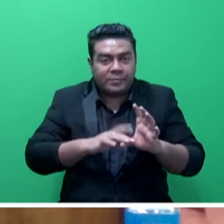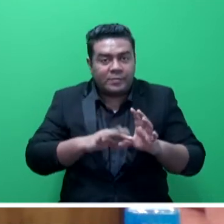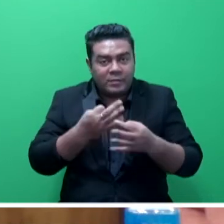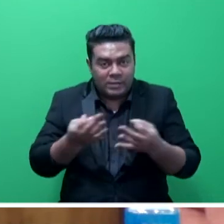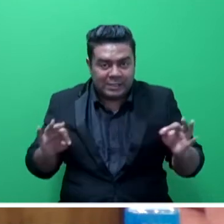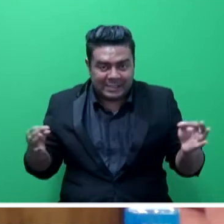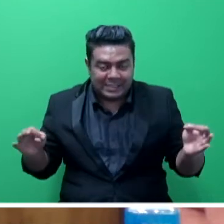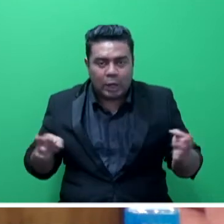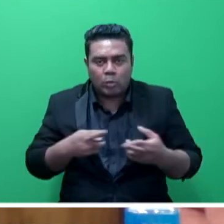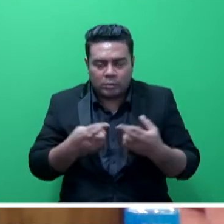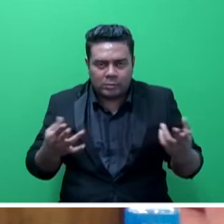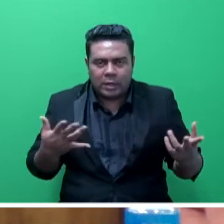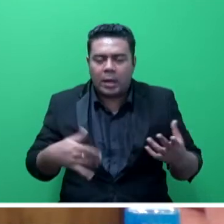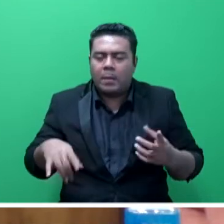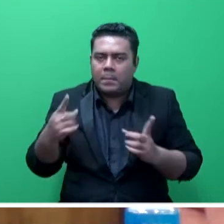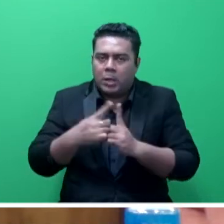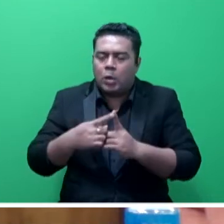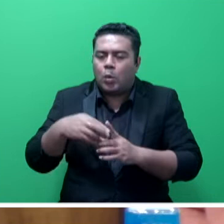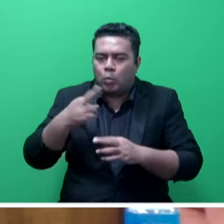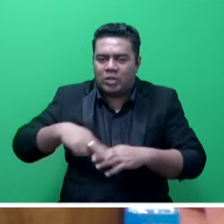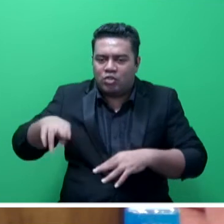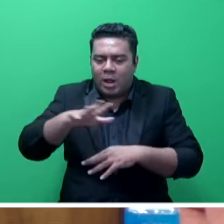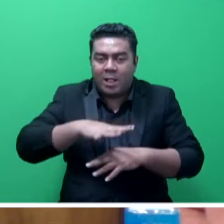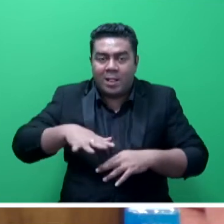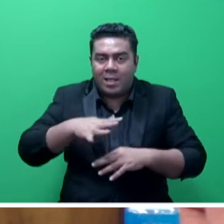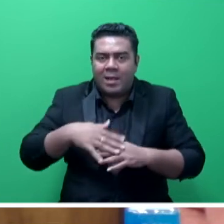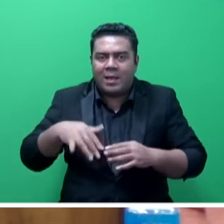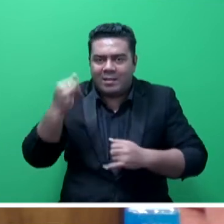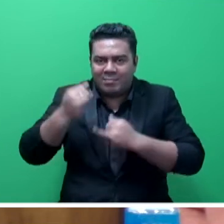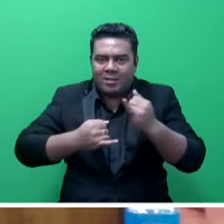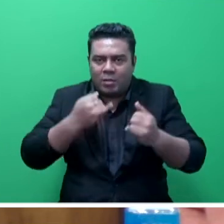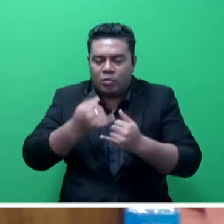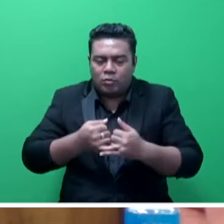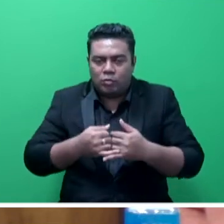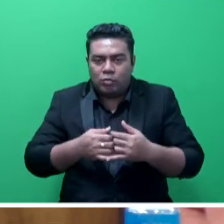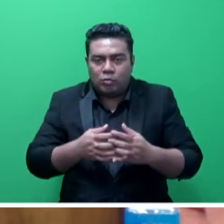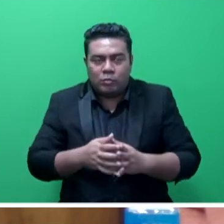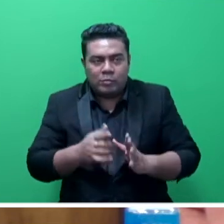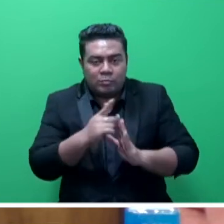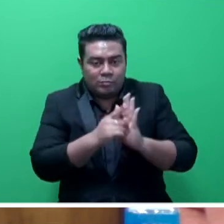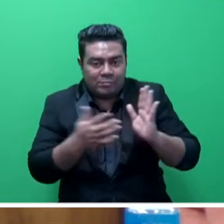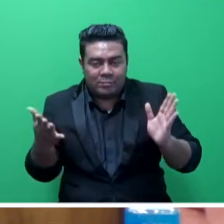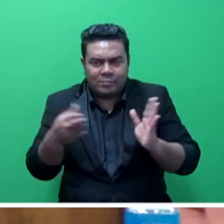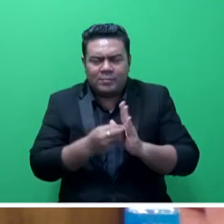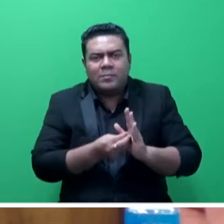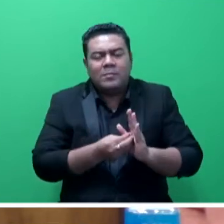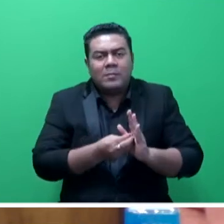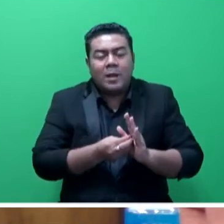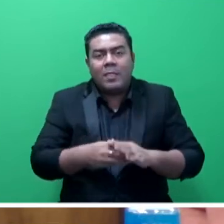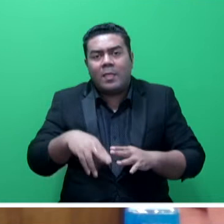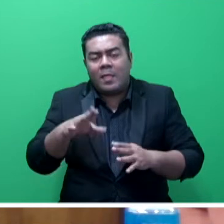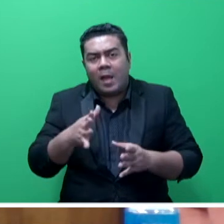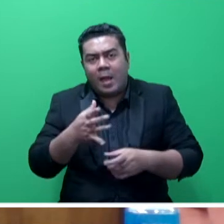and meeting regional and international obligations. This includes, for example, the upgrade of the Nandi radar